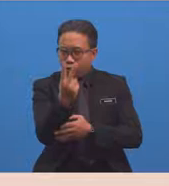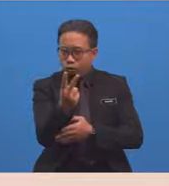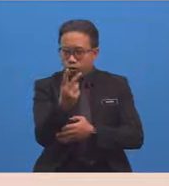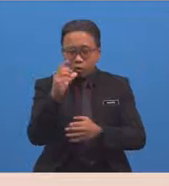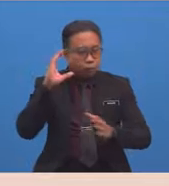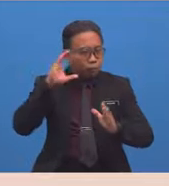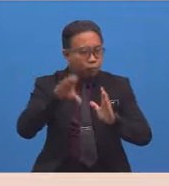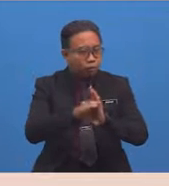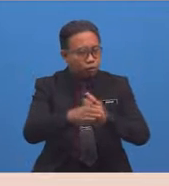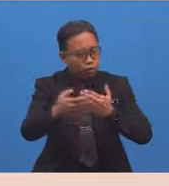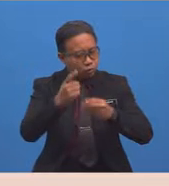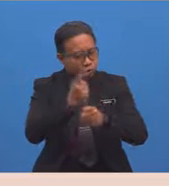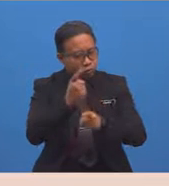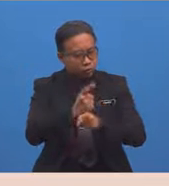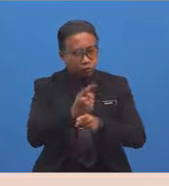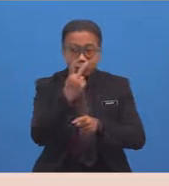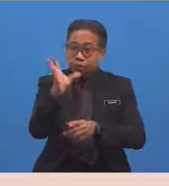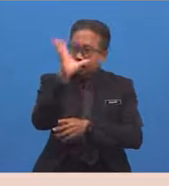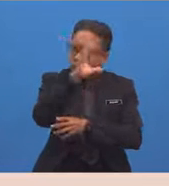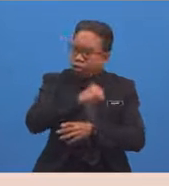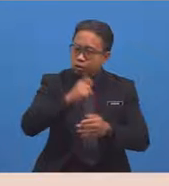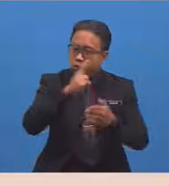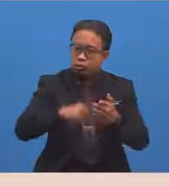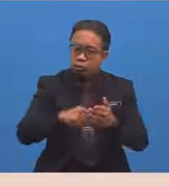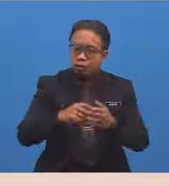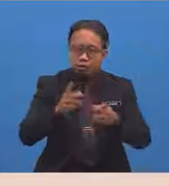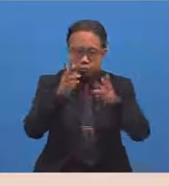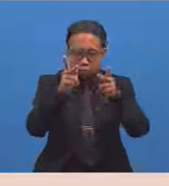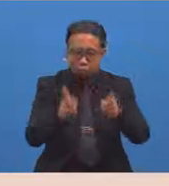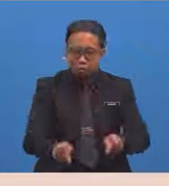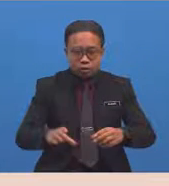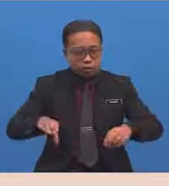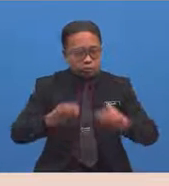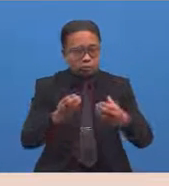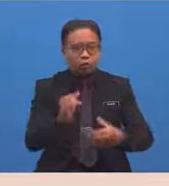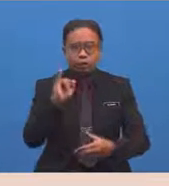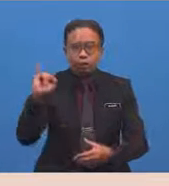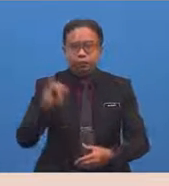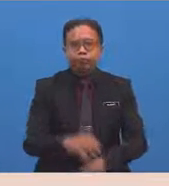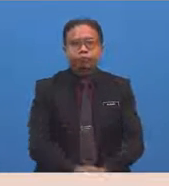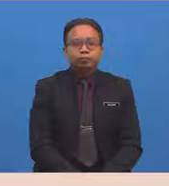picture closely. Can you guess what is this person doing?